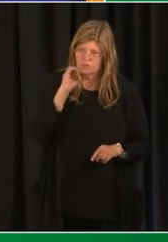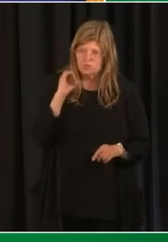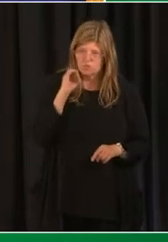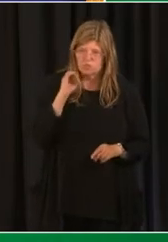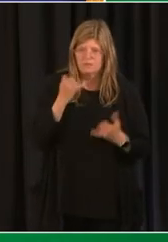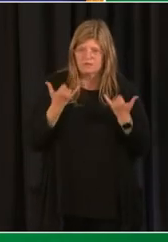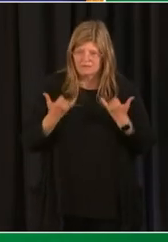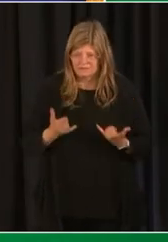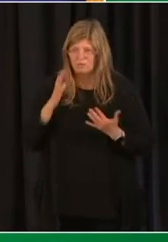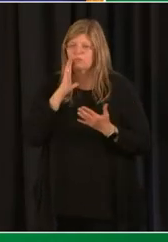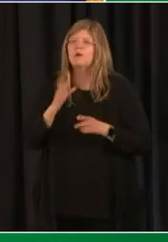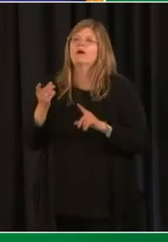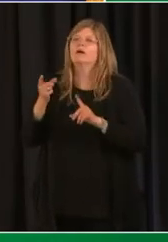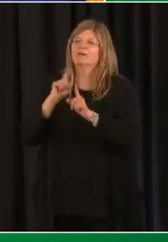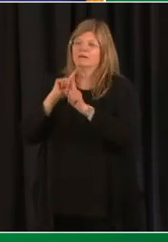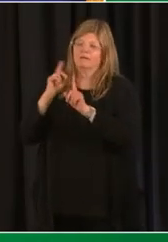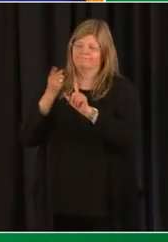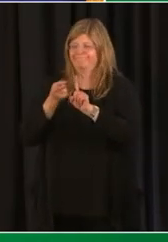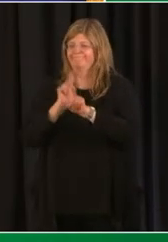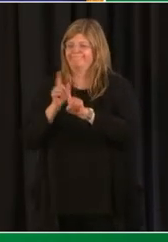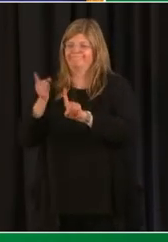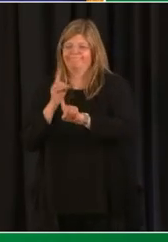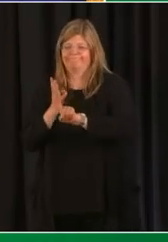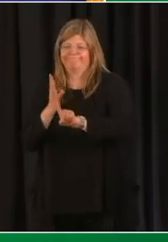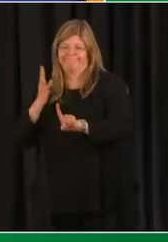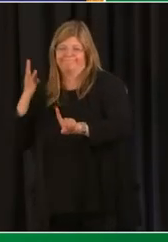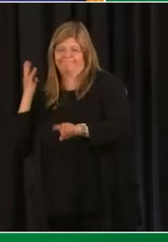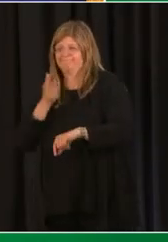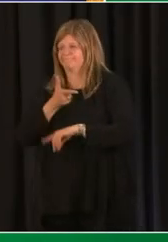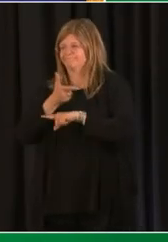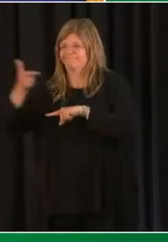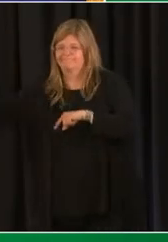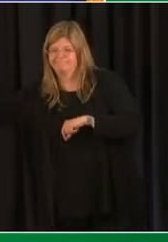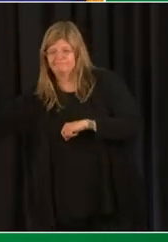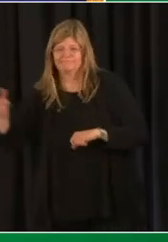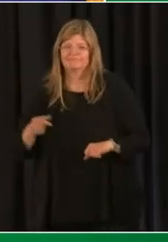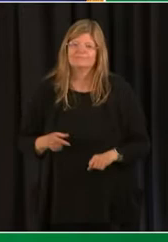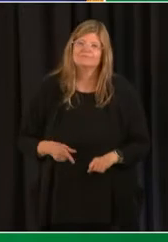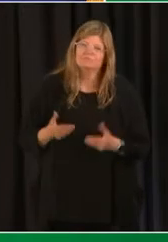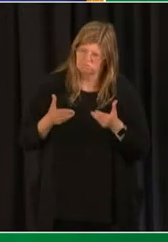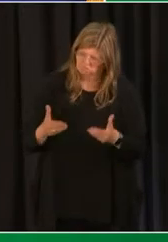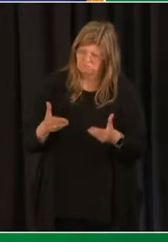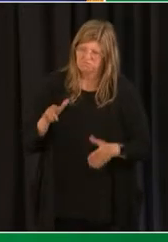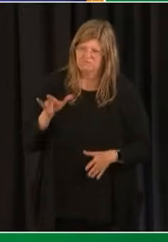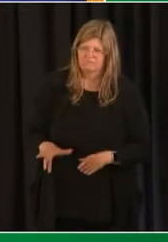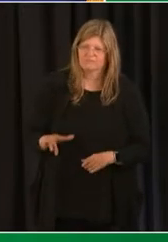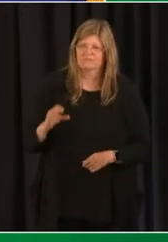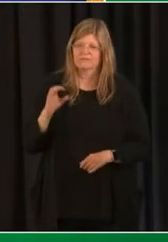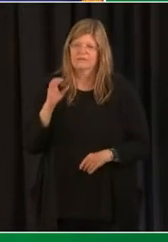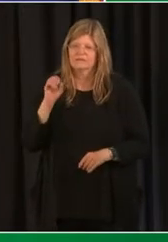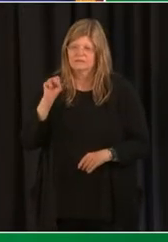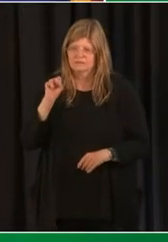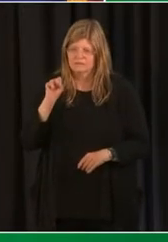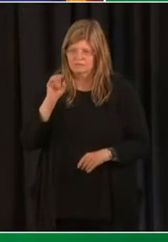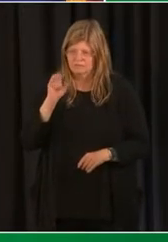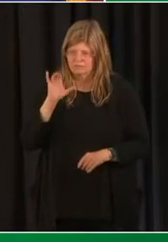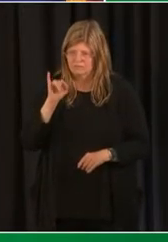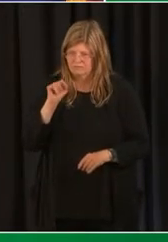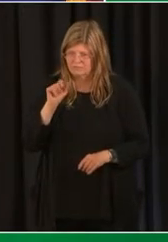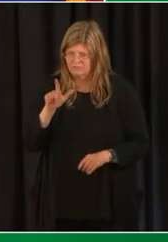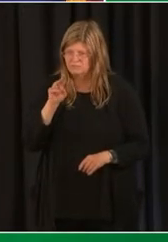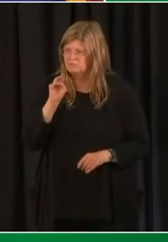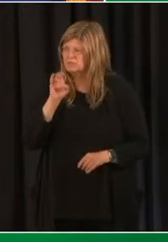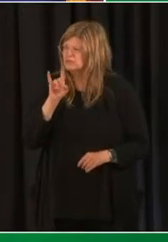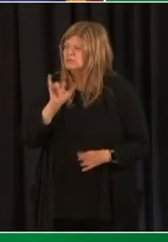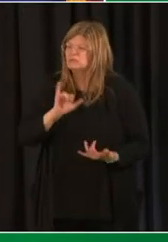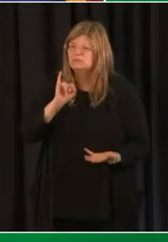That'll allow our team members to get you into the queue for questions. And then if you are on